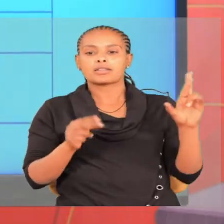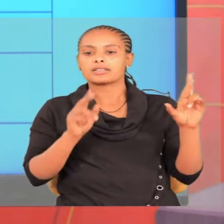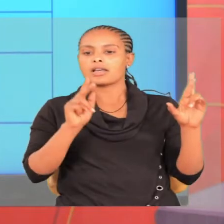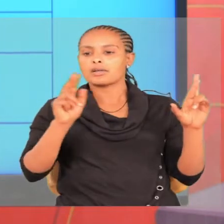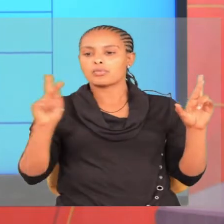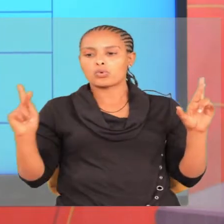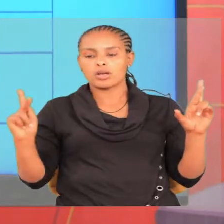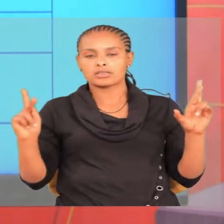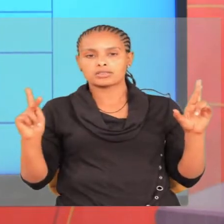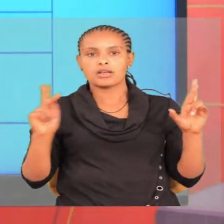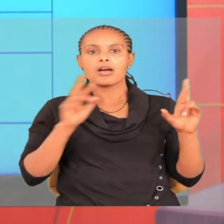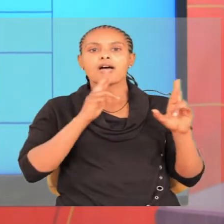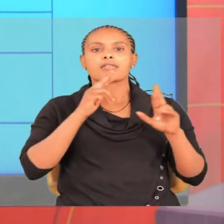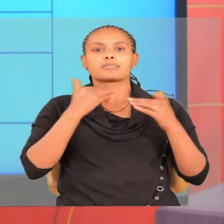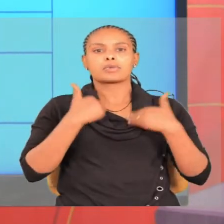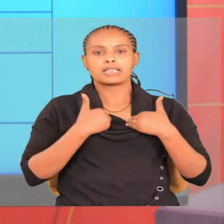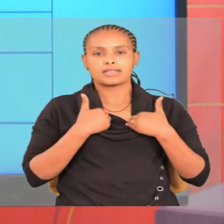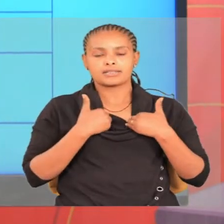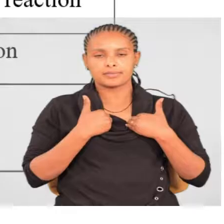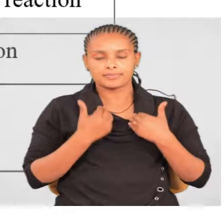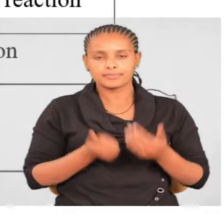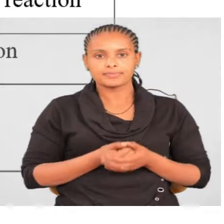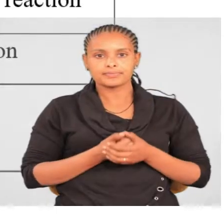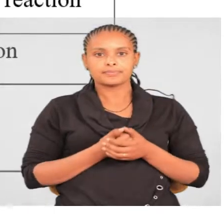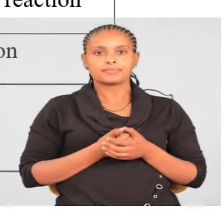and products are present.